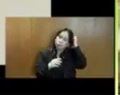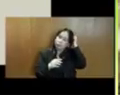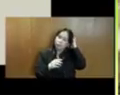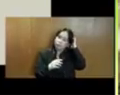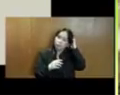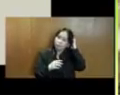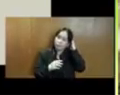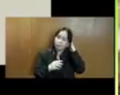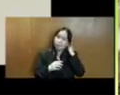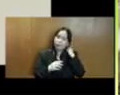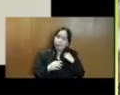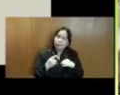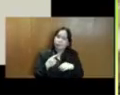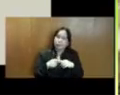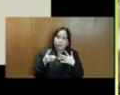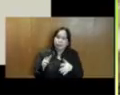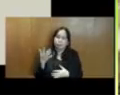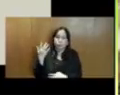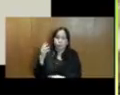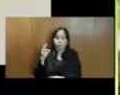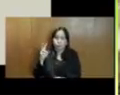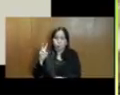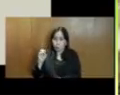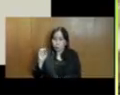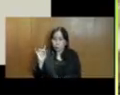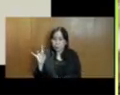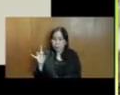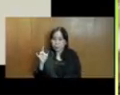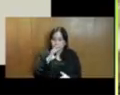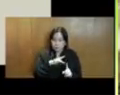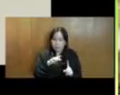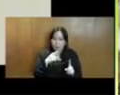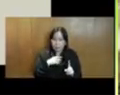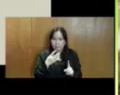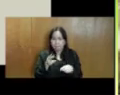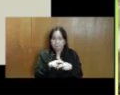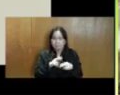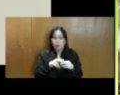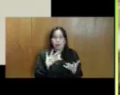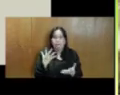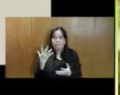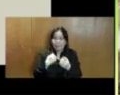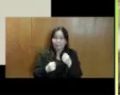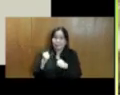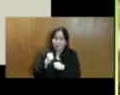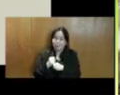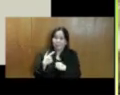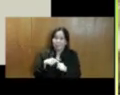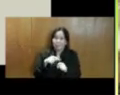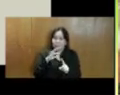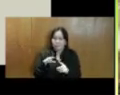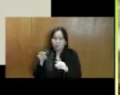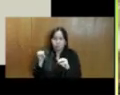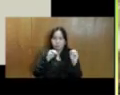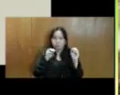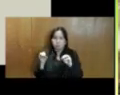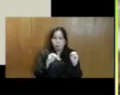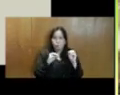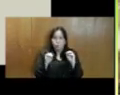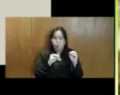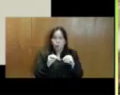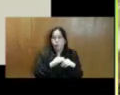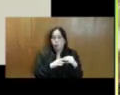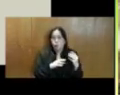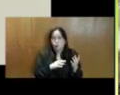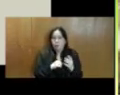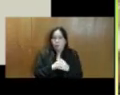for workers that left in 2018, we're able to observe them now for about 5 years. For workers that left in 2022, we're only able